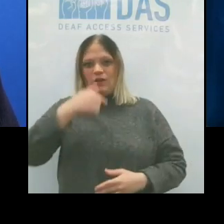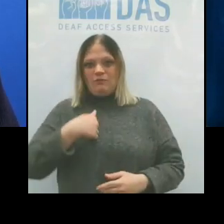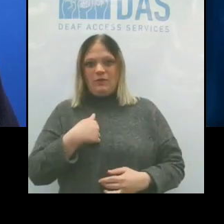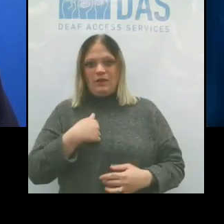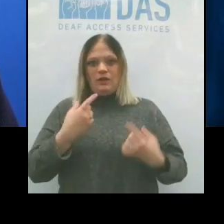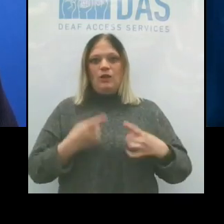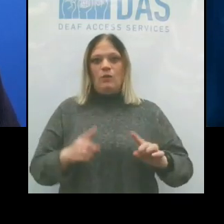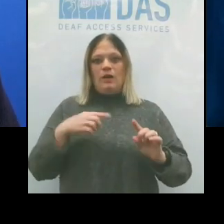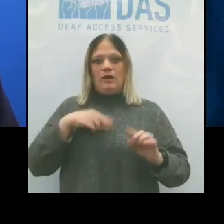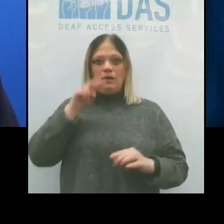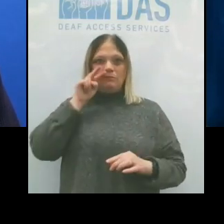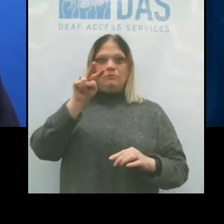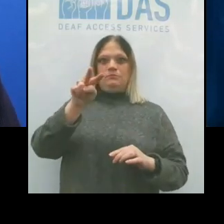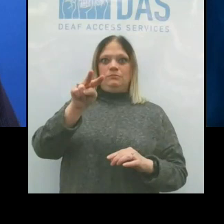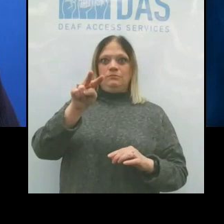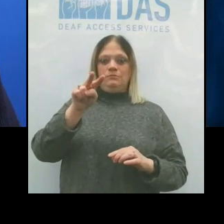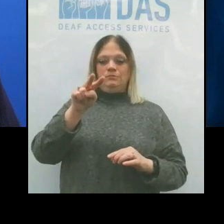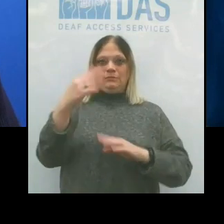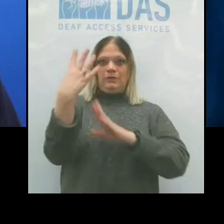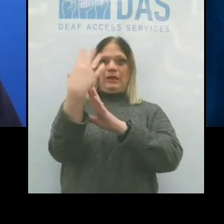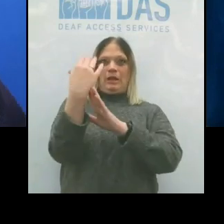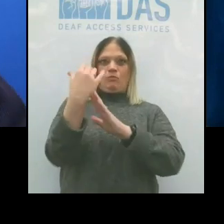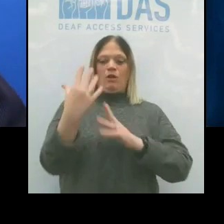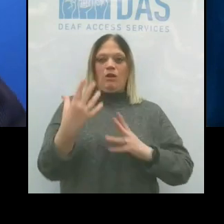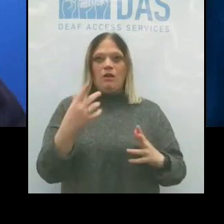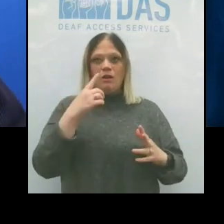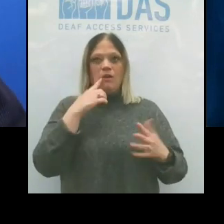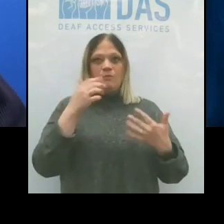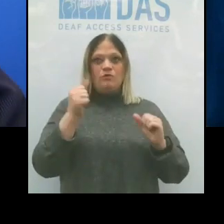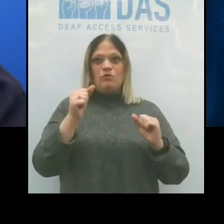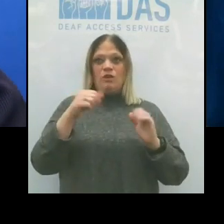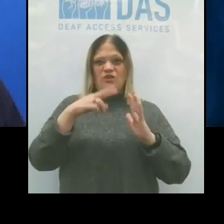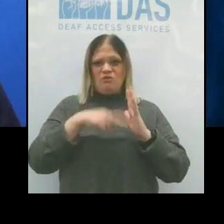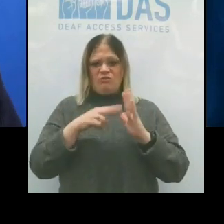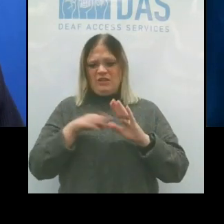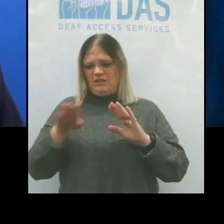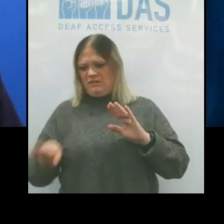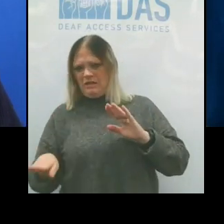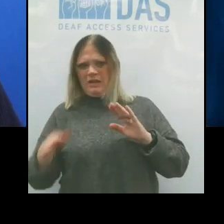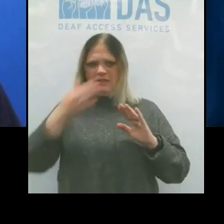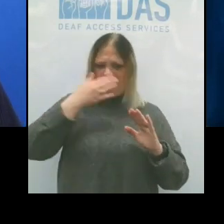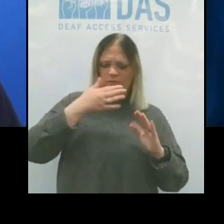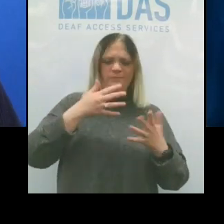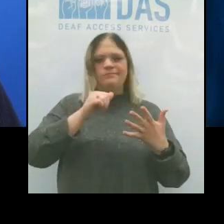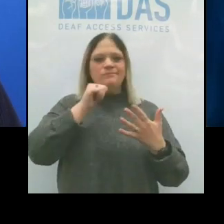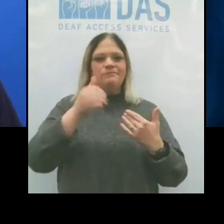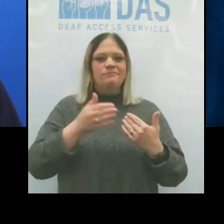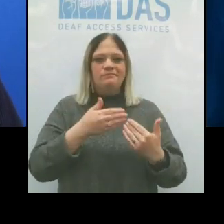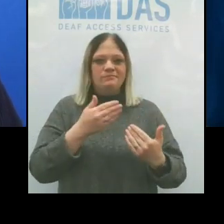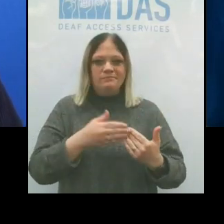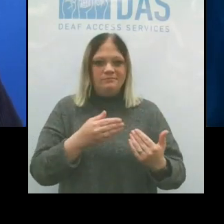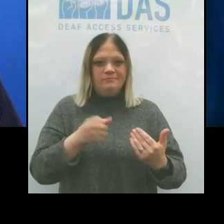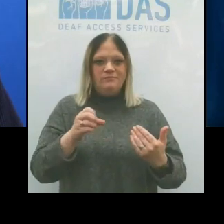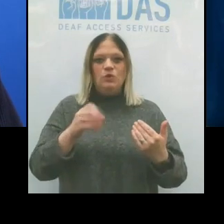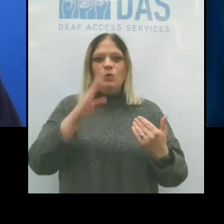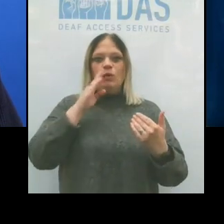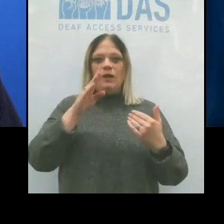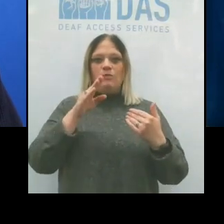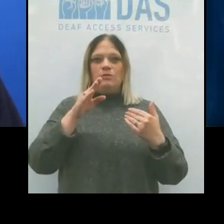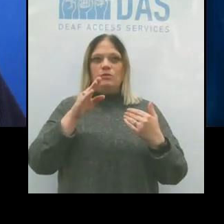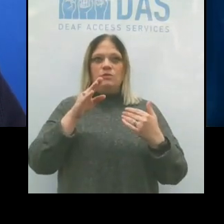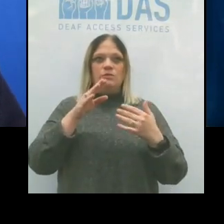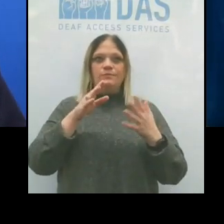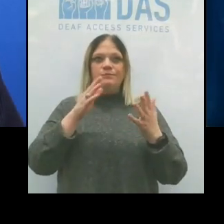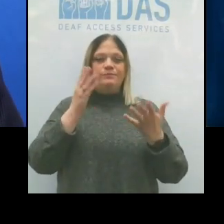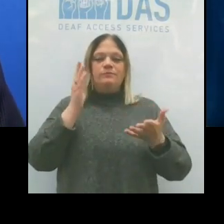while I stare into the camera. I had a little trying to read in the side, read in front. It wasn't as easy, but I'll just break down and wear the glasses